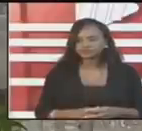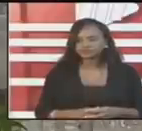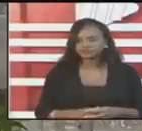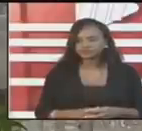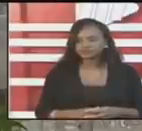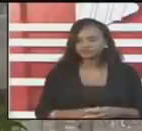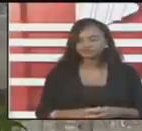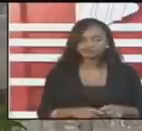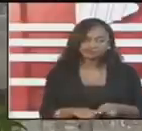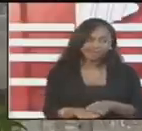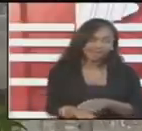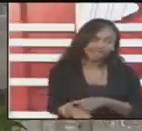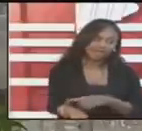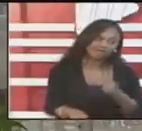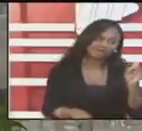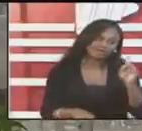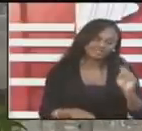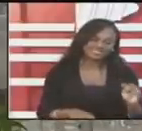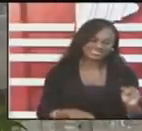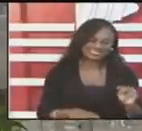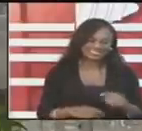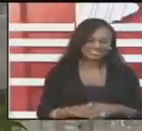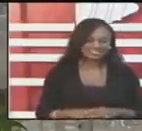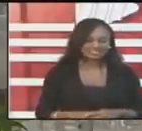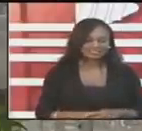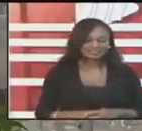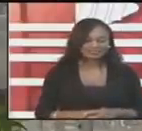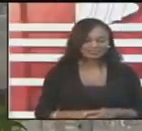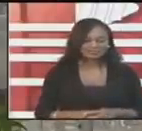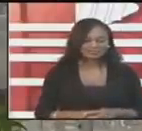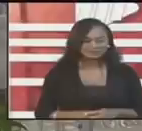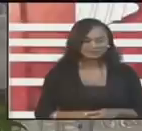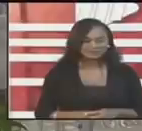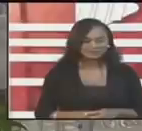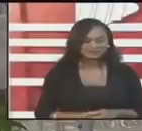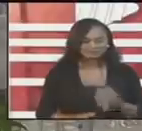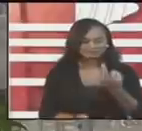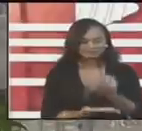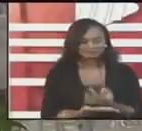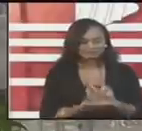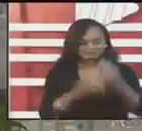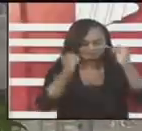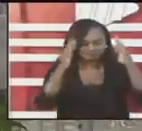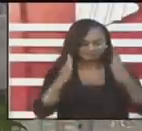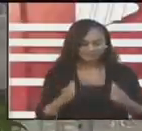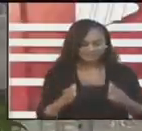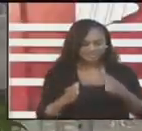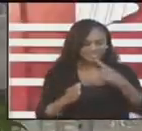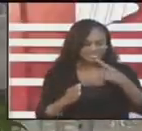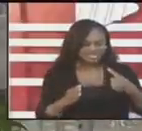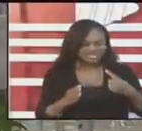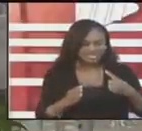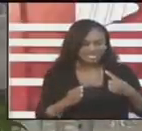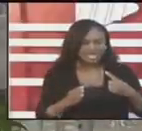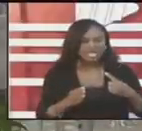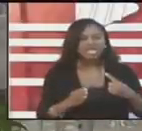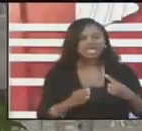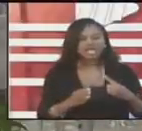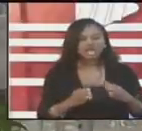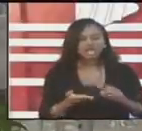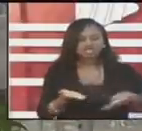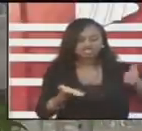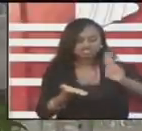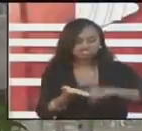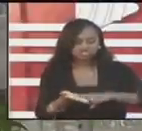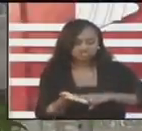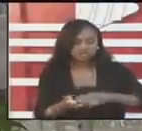a bit long, so I'll read. The finance minister said on Saturday that contracts have been awarded to small stitchers through NIPDEP